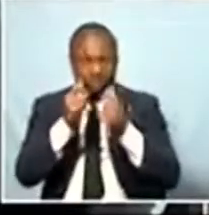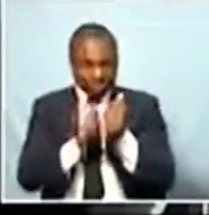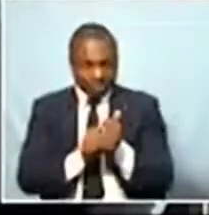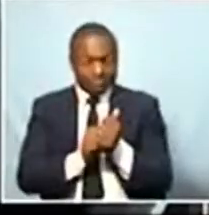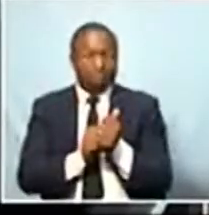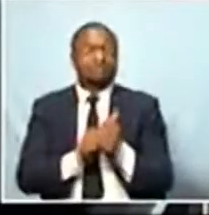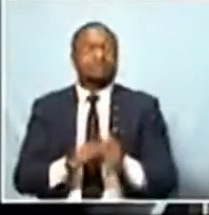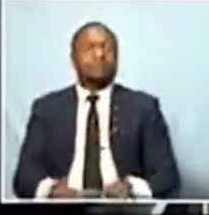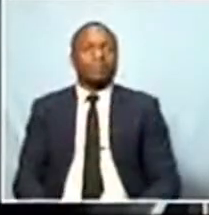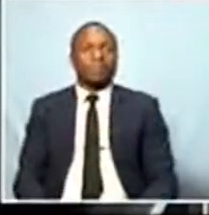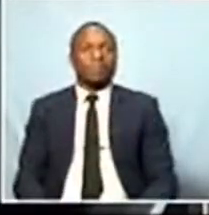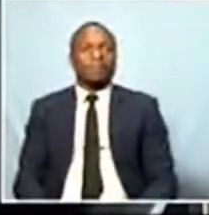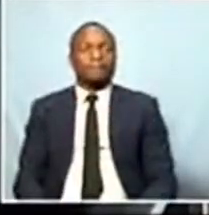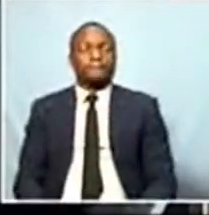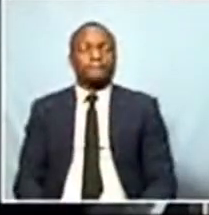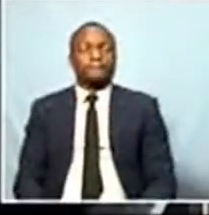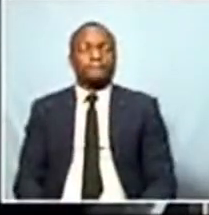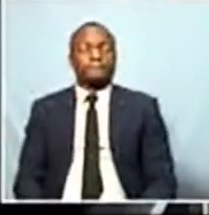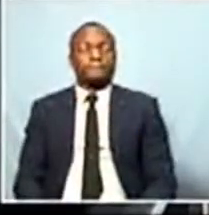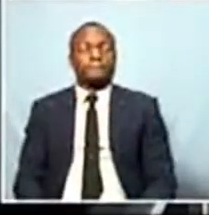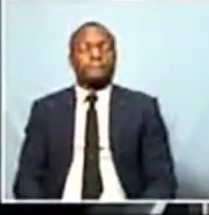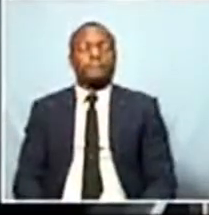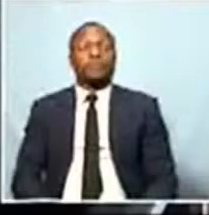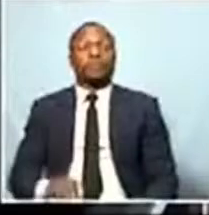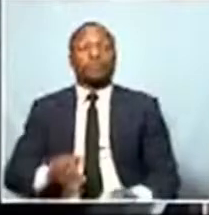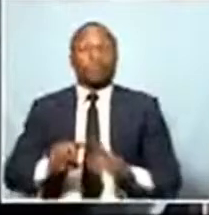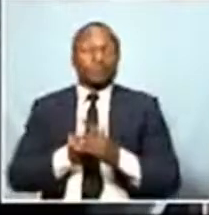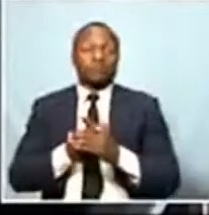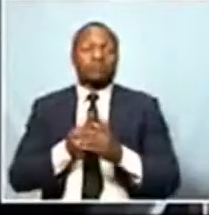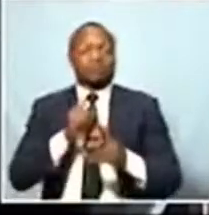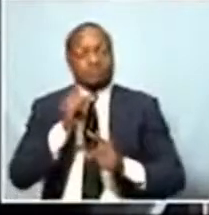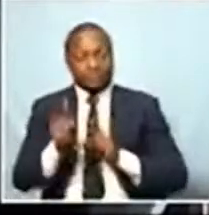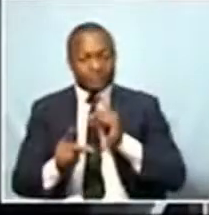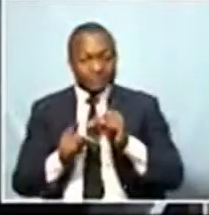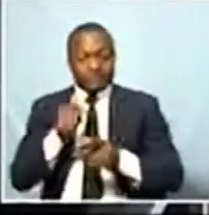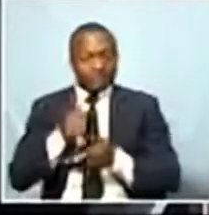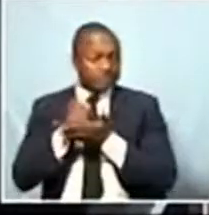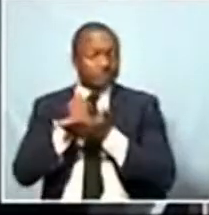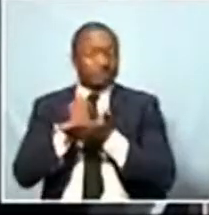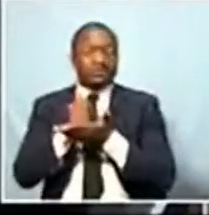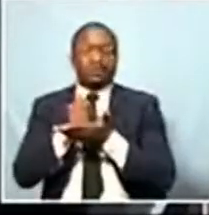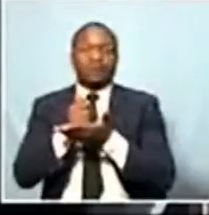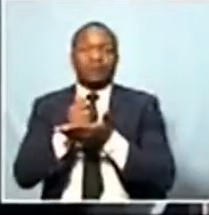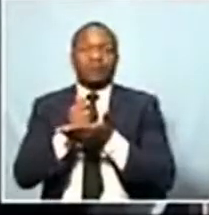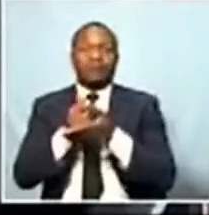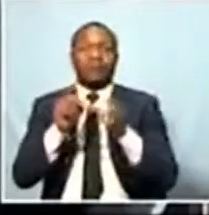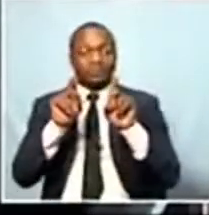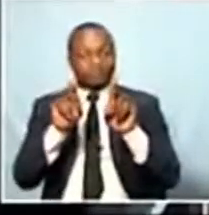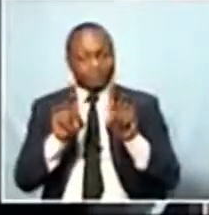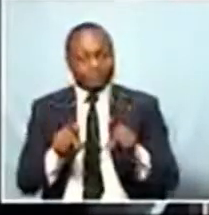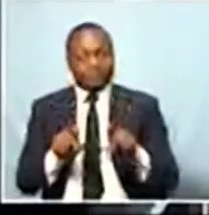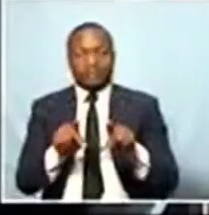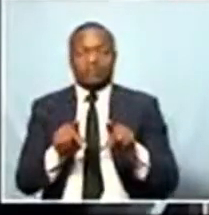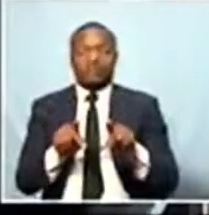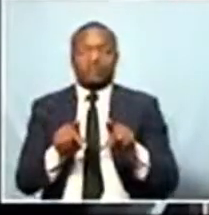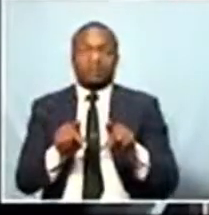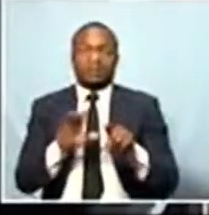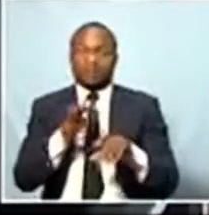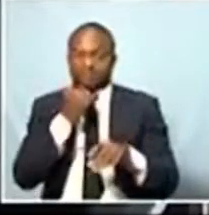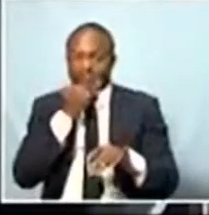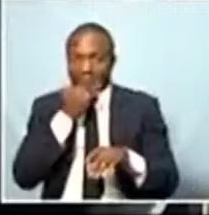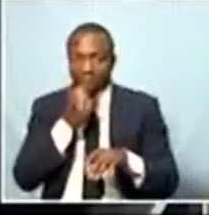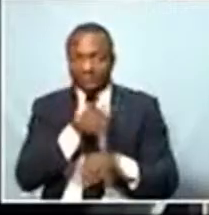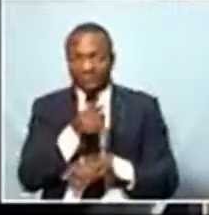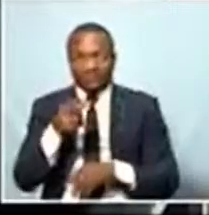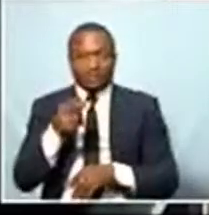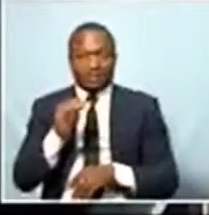to institute proceedings for and on behalf of complainants, most of the cases that we have currently are on habeas corpus,